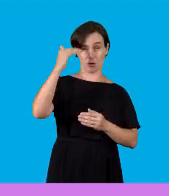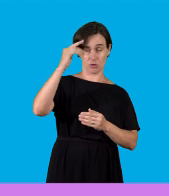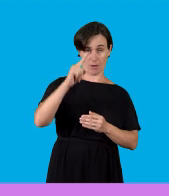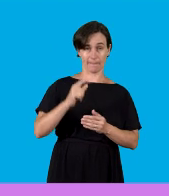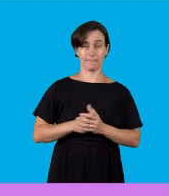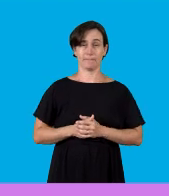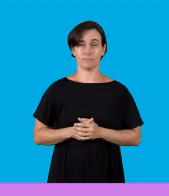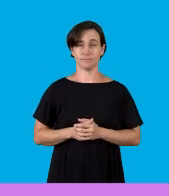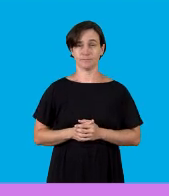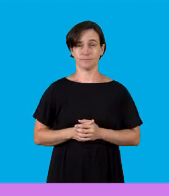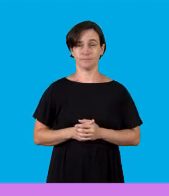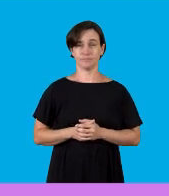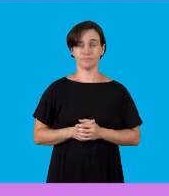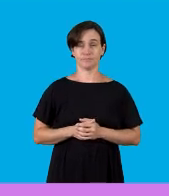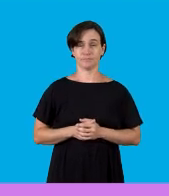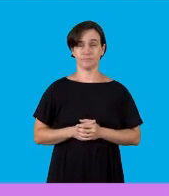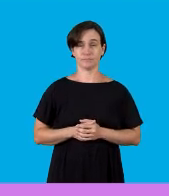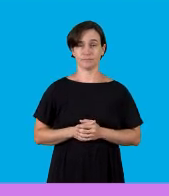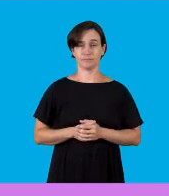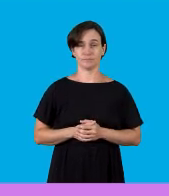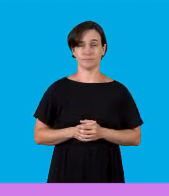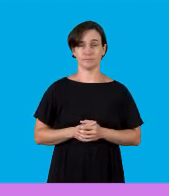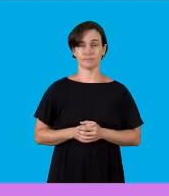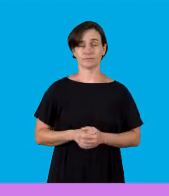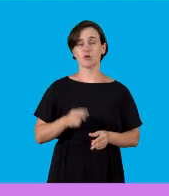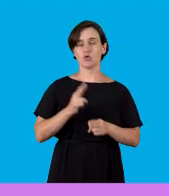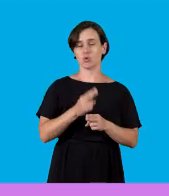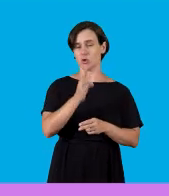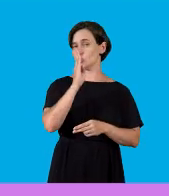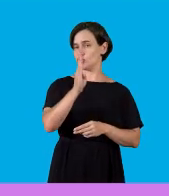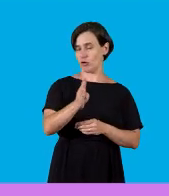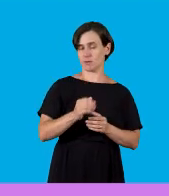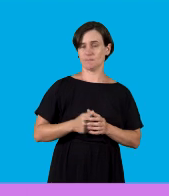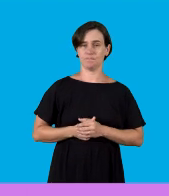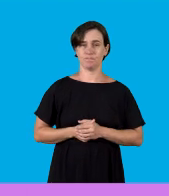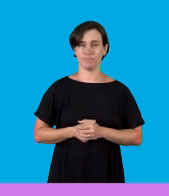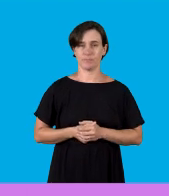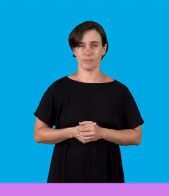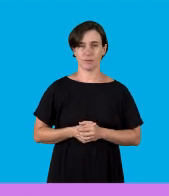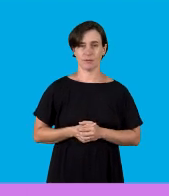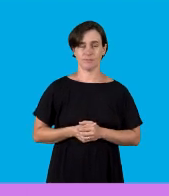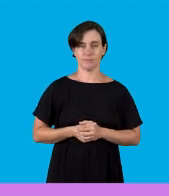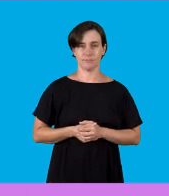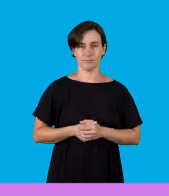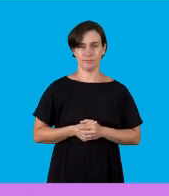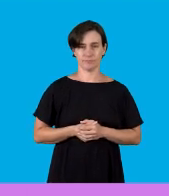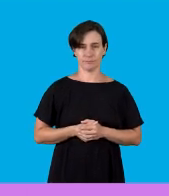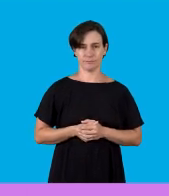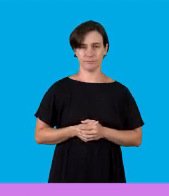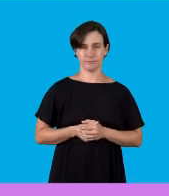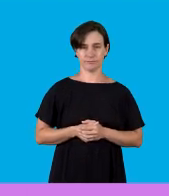the toilets will be straight ahead of her. It will be straight